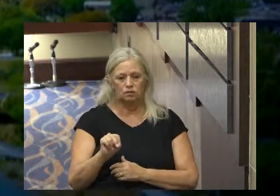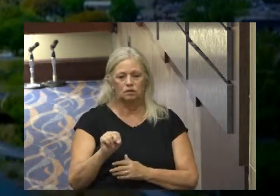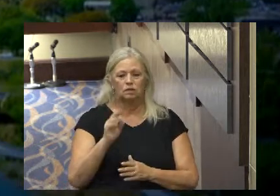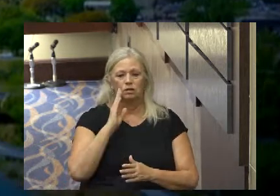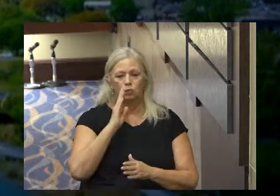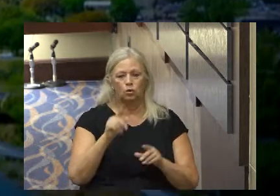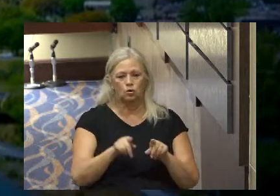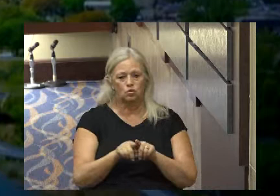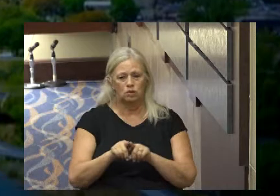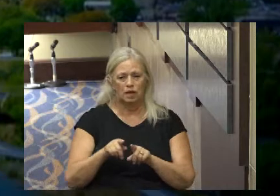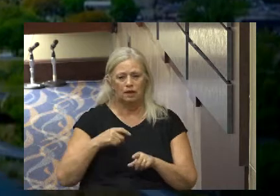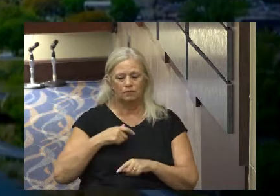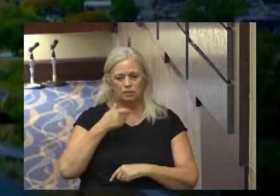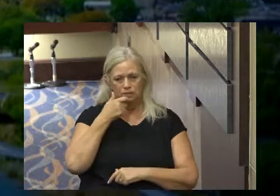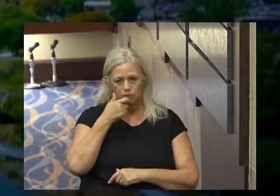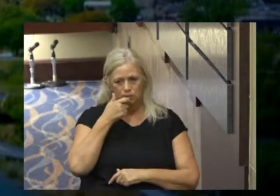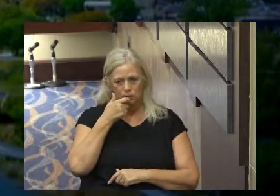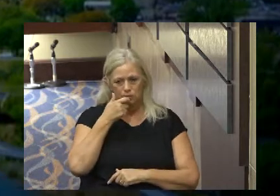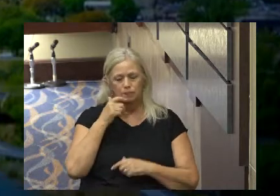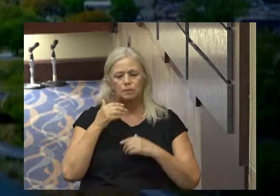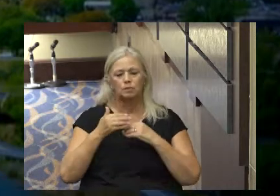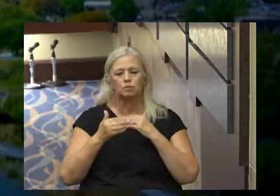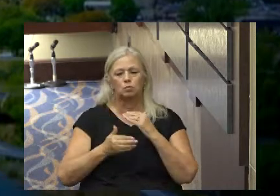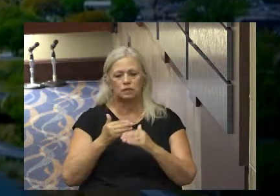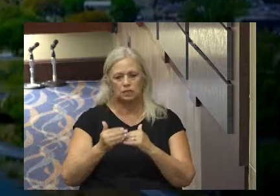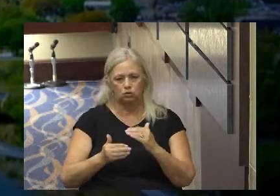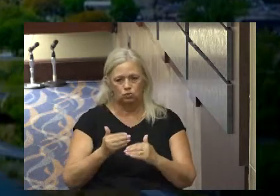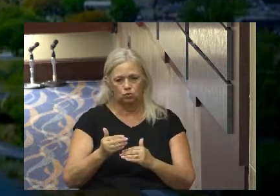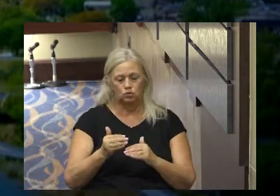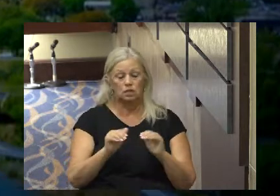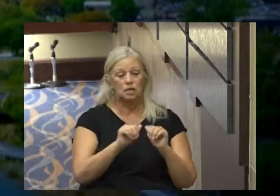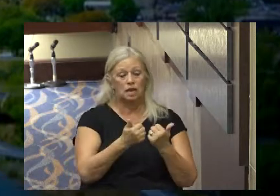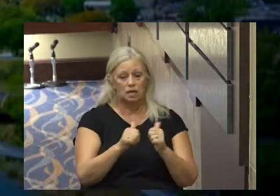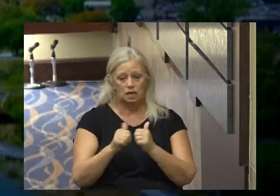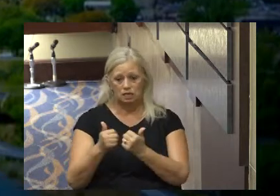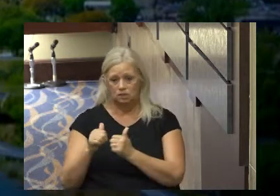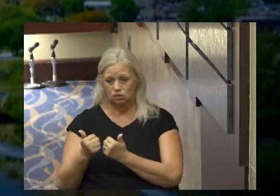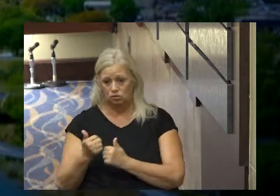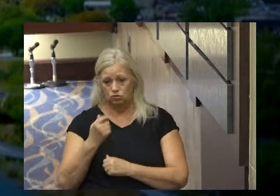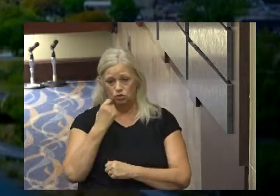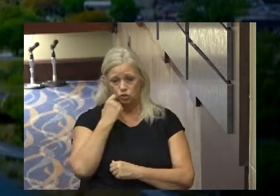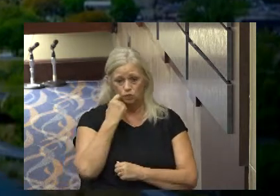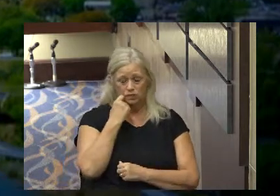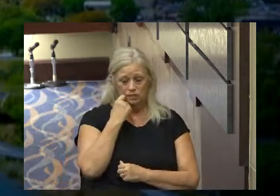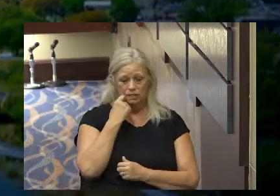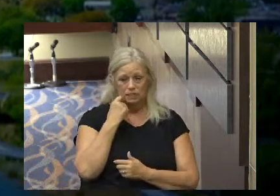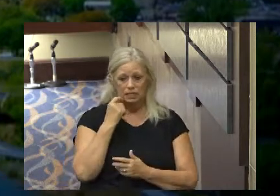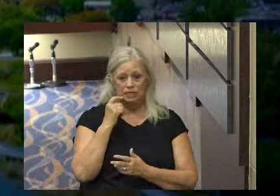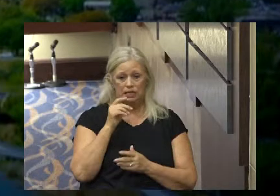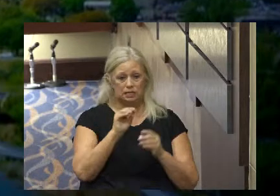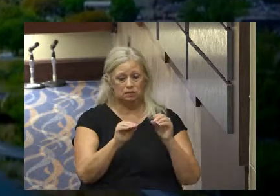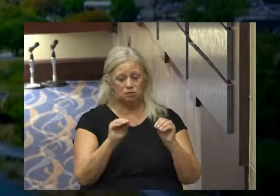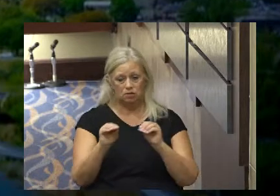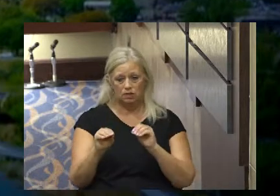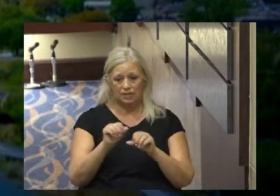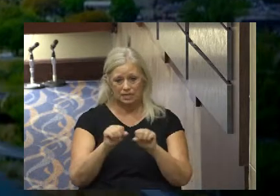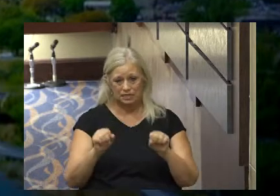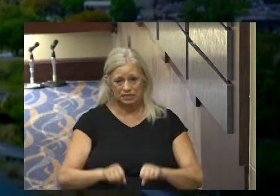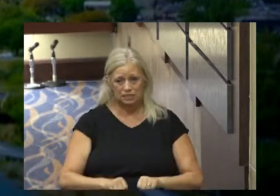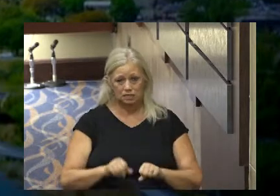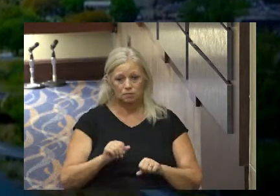to complete the dispatch procedure. Agencies that have recently installed this system have reported up